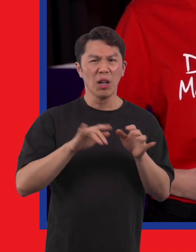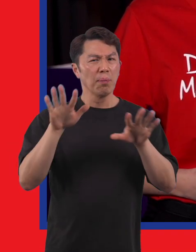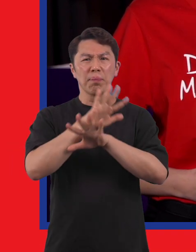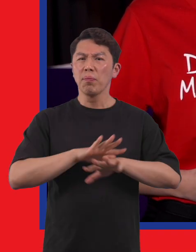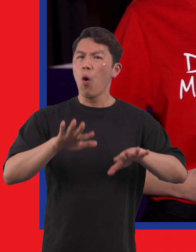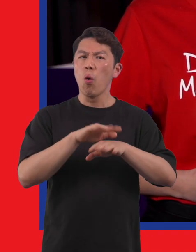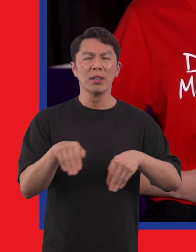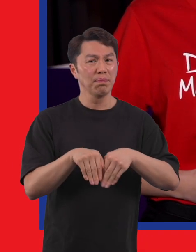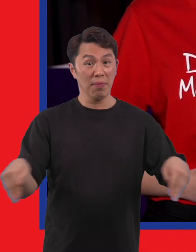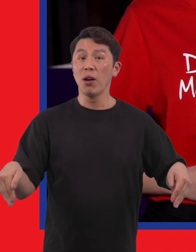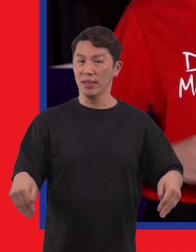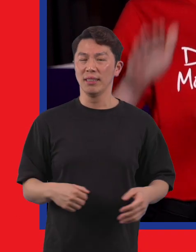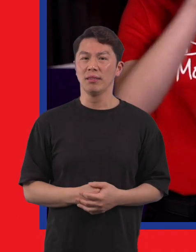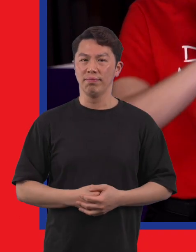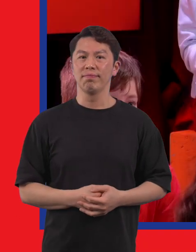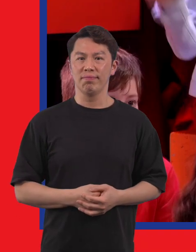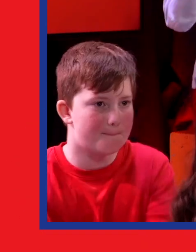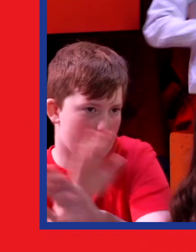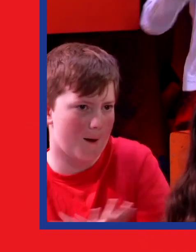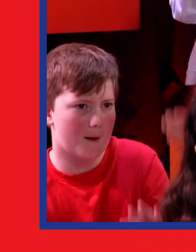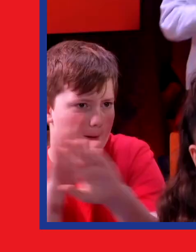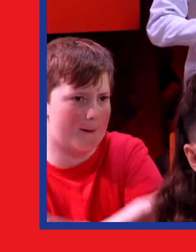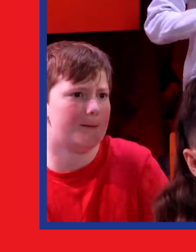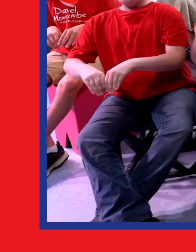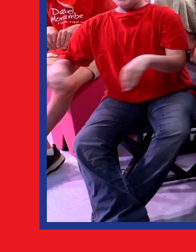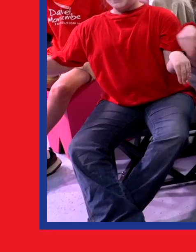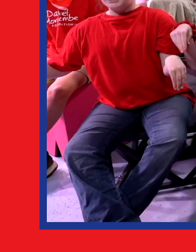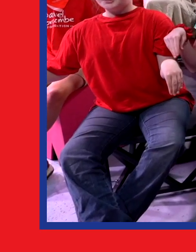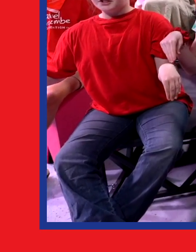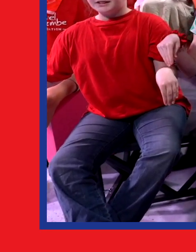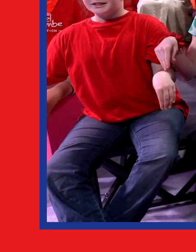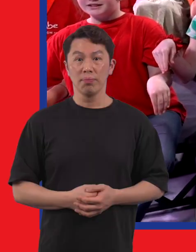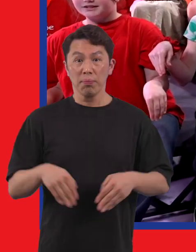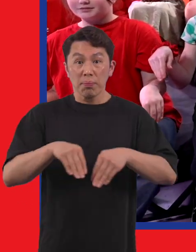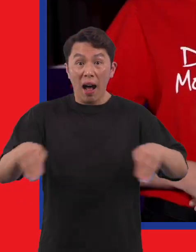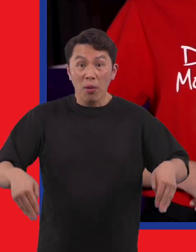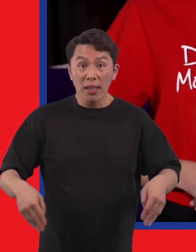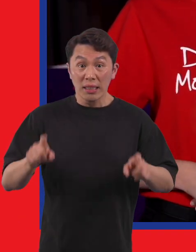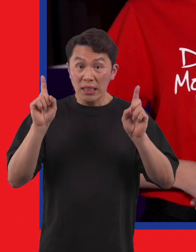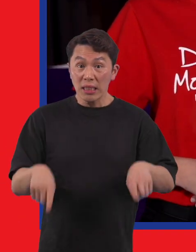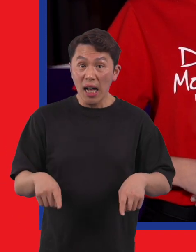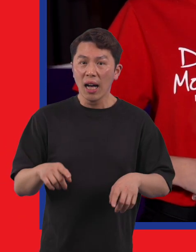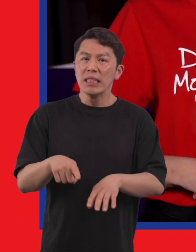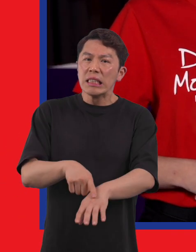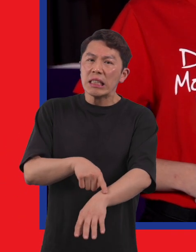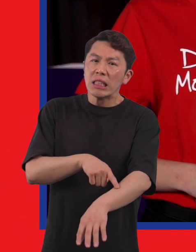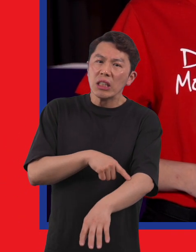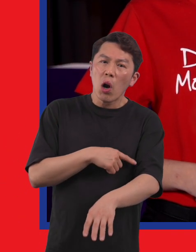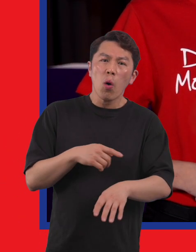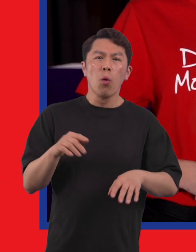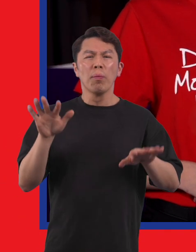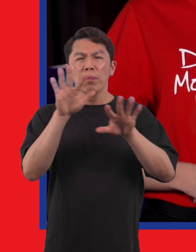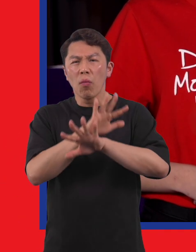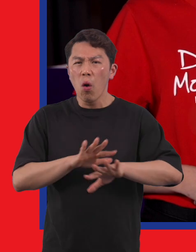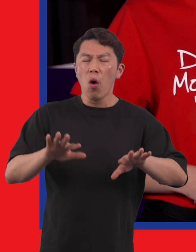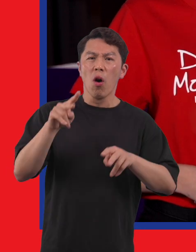definitely blurring the boundaries. Blurred boundaries. Boundaries. Boundaries can begin being blurred